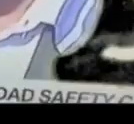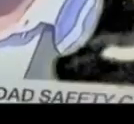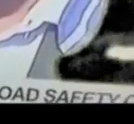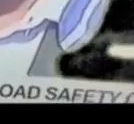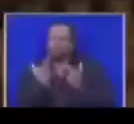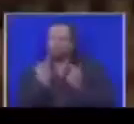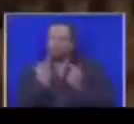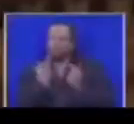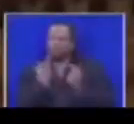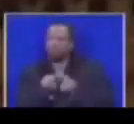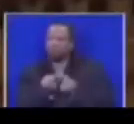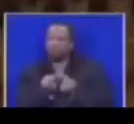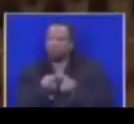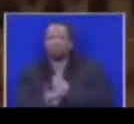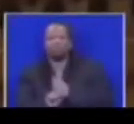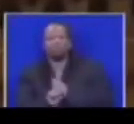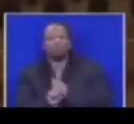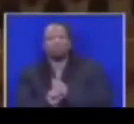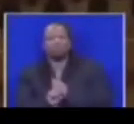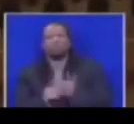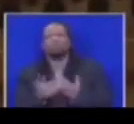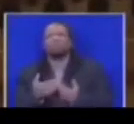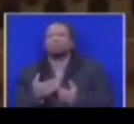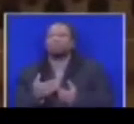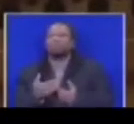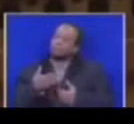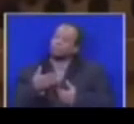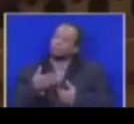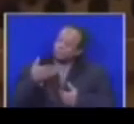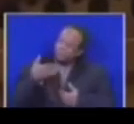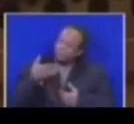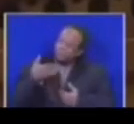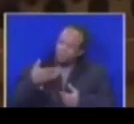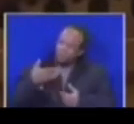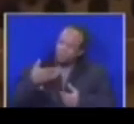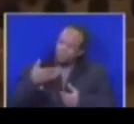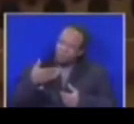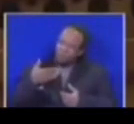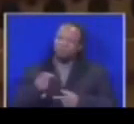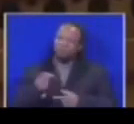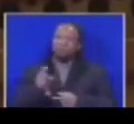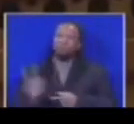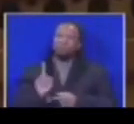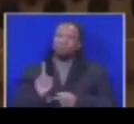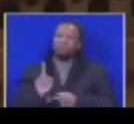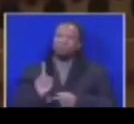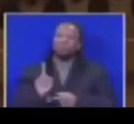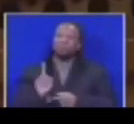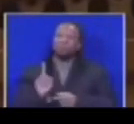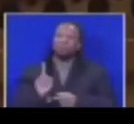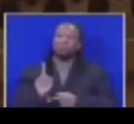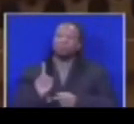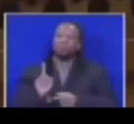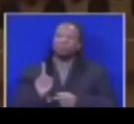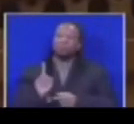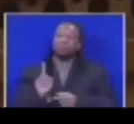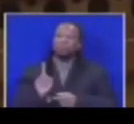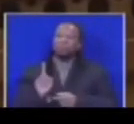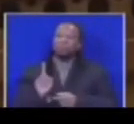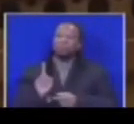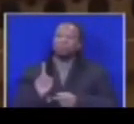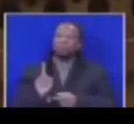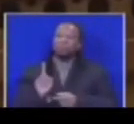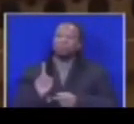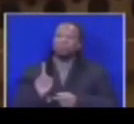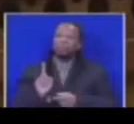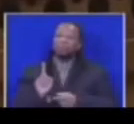blood you have. What are we going to have up here next, preparing to come to the podium? The Minister of Home Affairs. He spent the